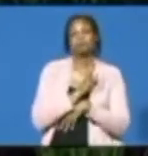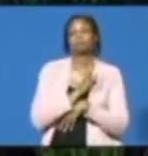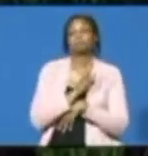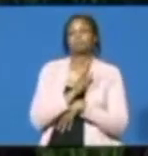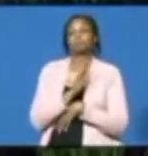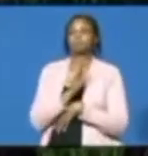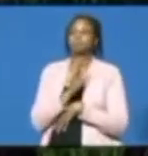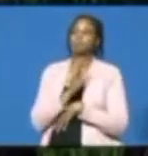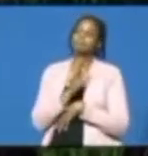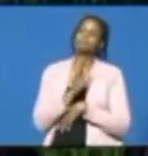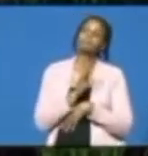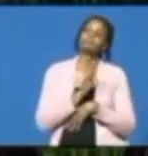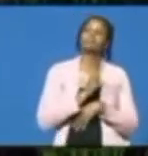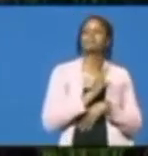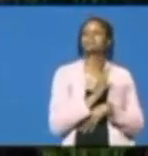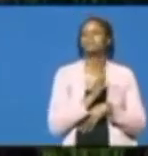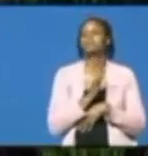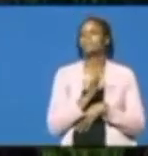Stop